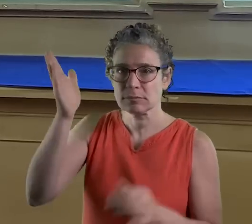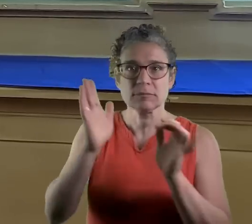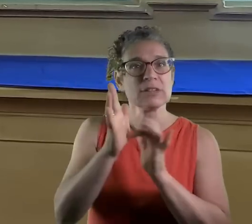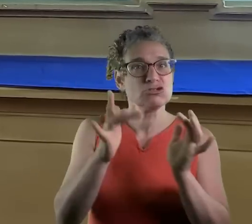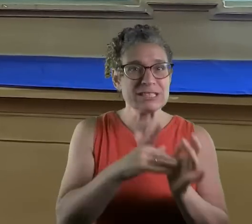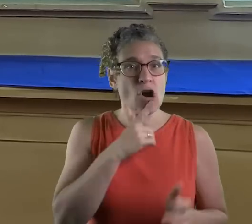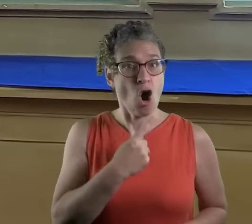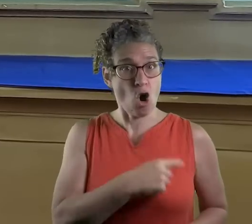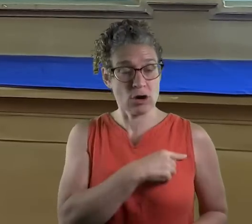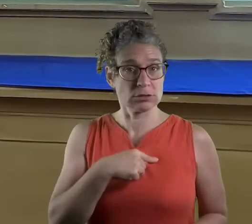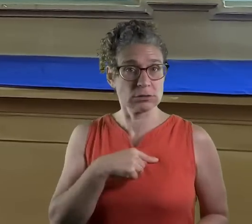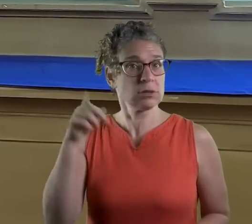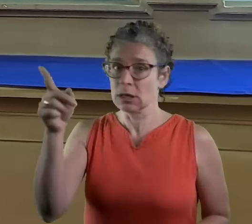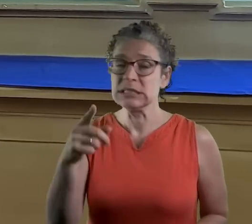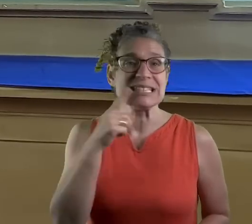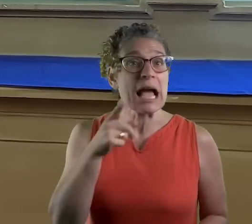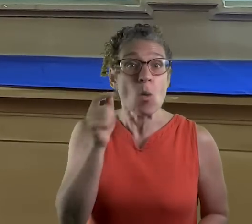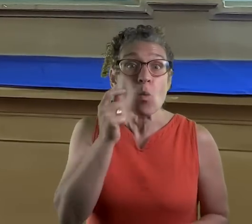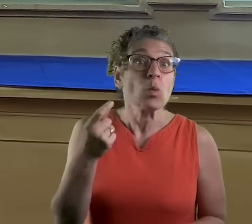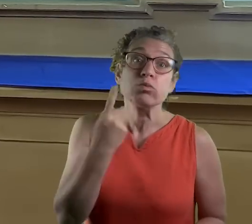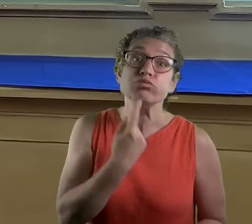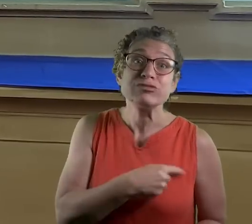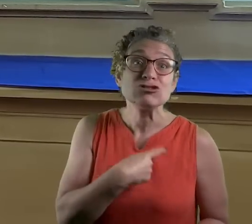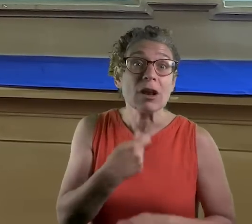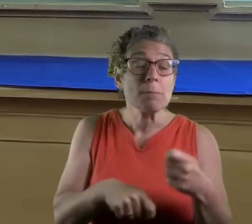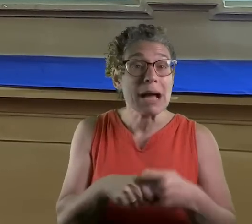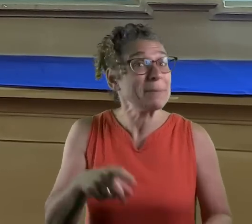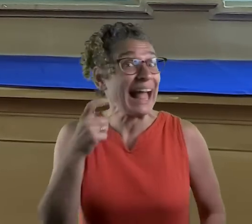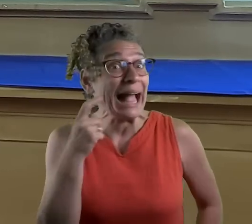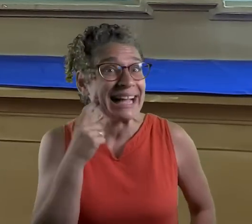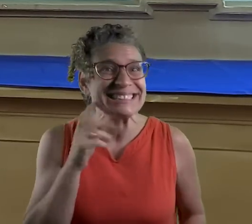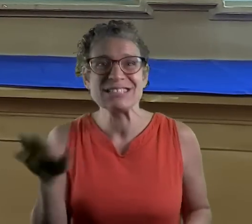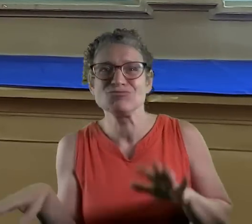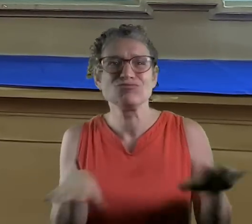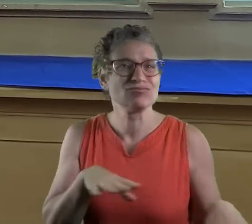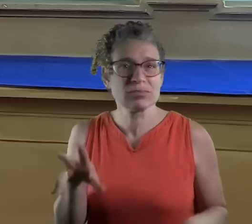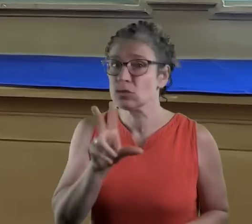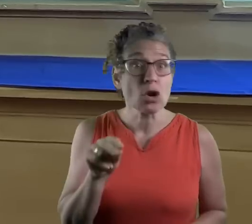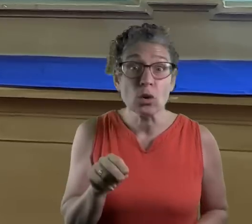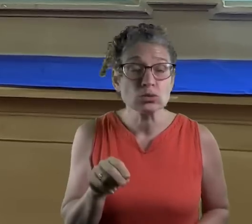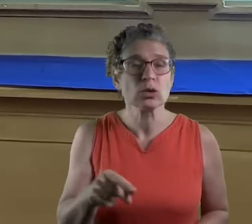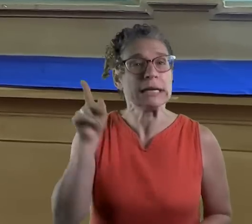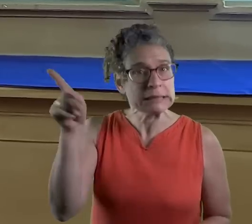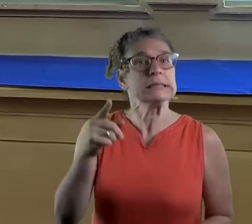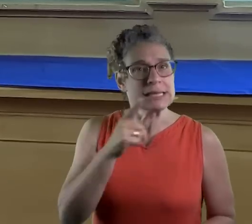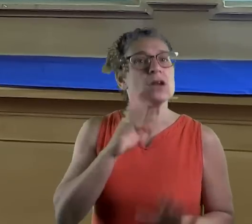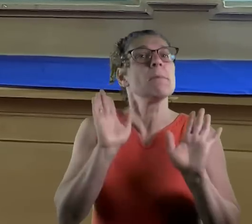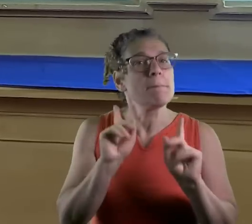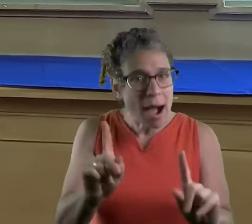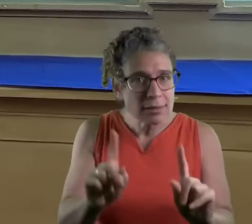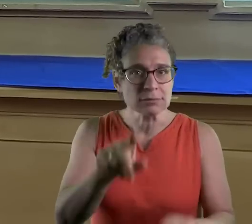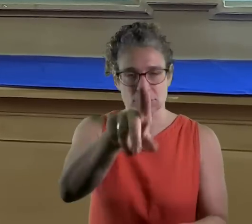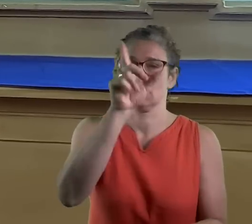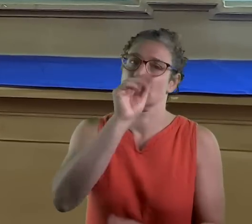honest about a Christian life not being an easy one, but firm in his assurance that we can trust God in